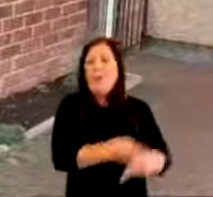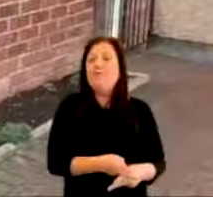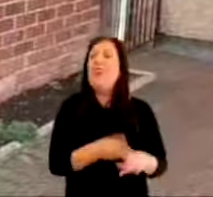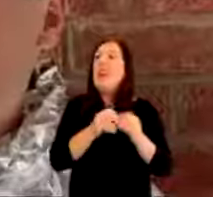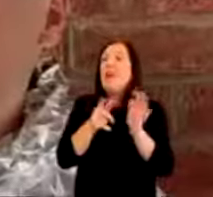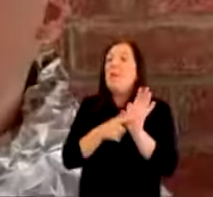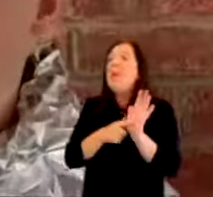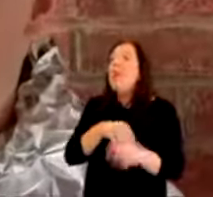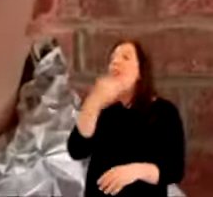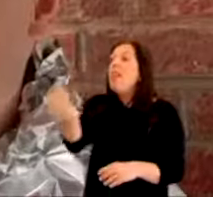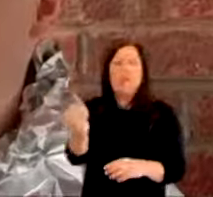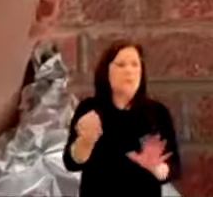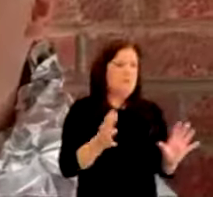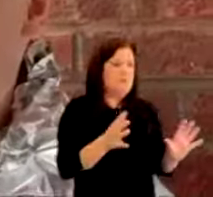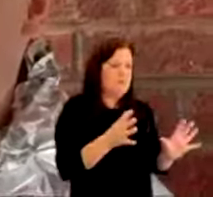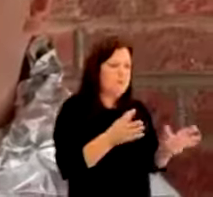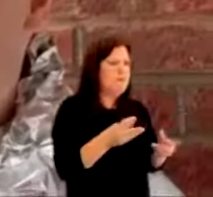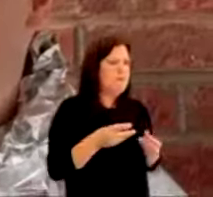bill. The bill?